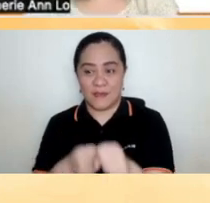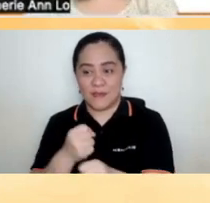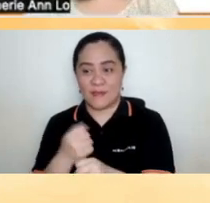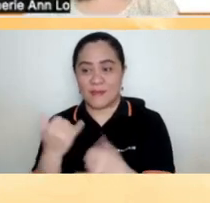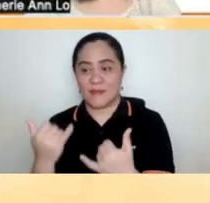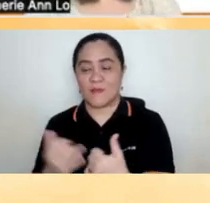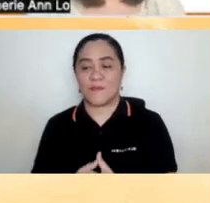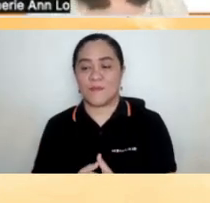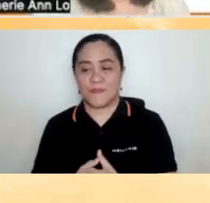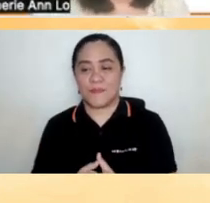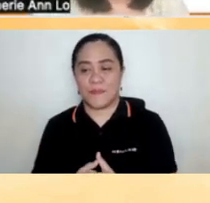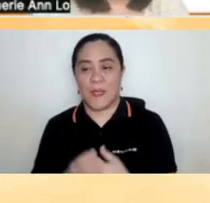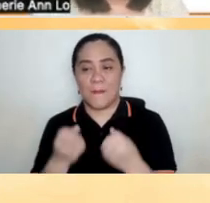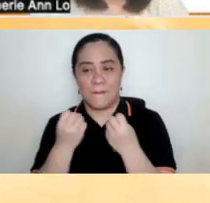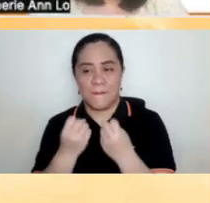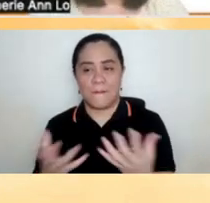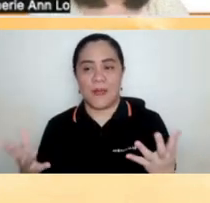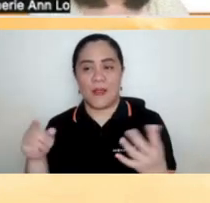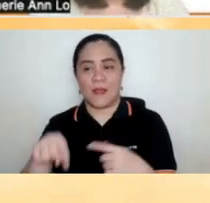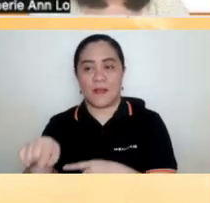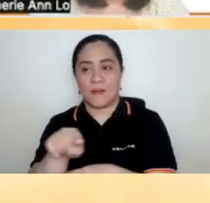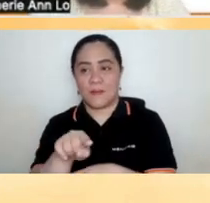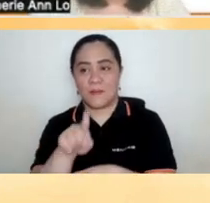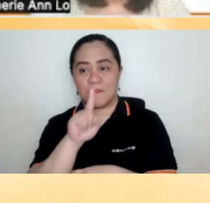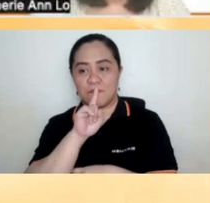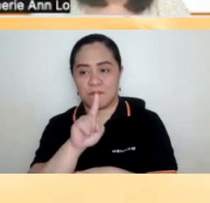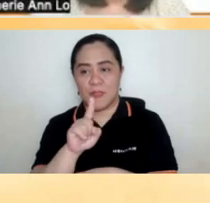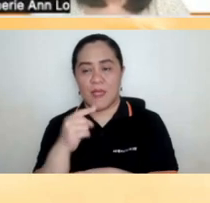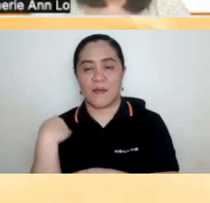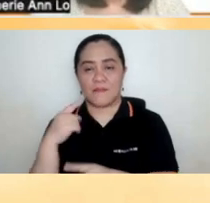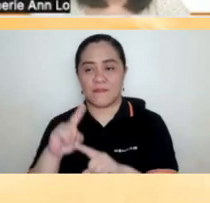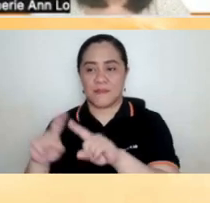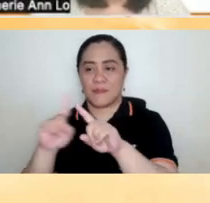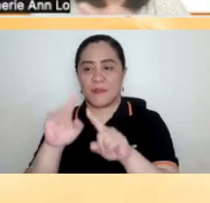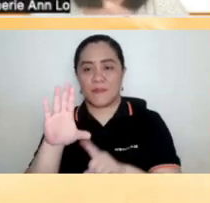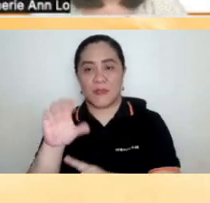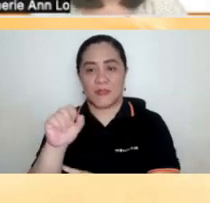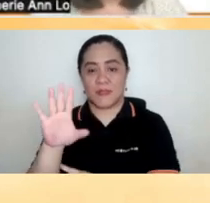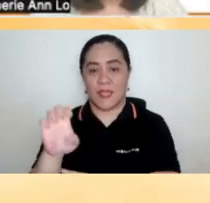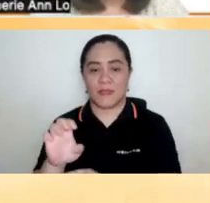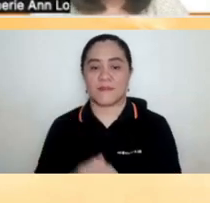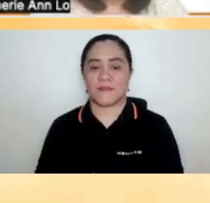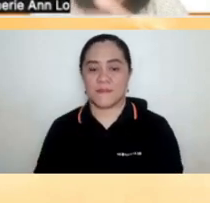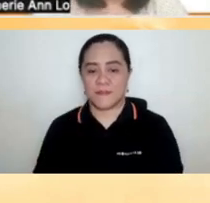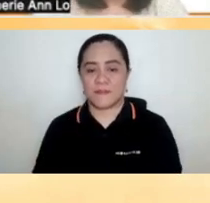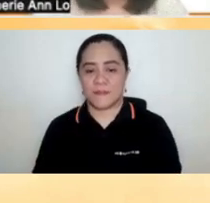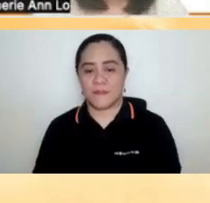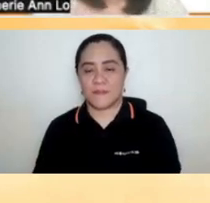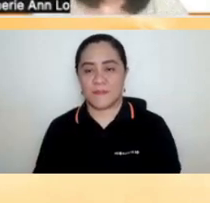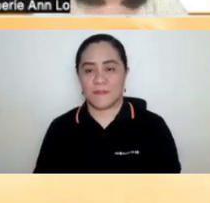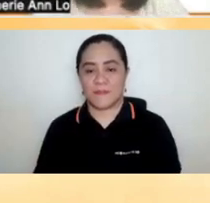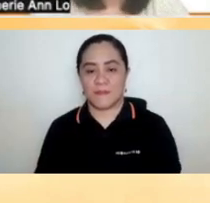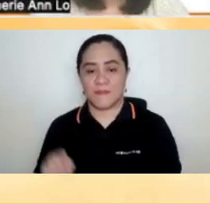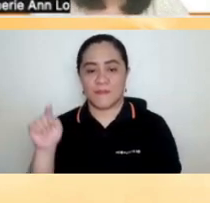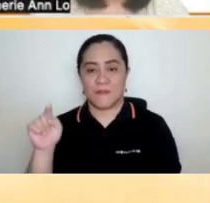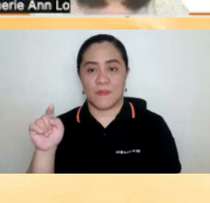there are also a lot of unreported cases. So you see how, anxiety is